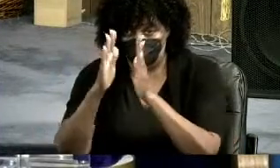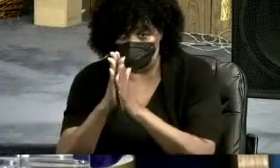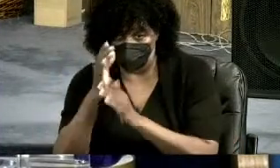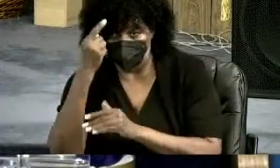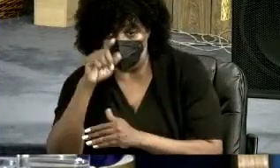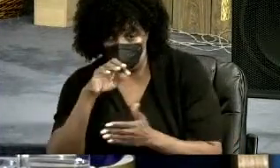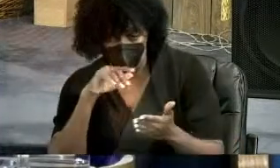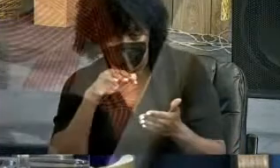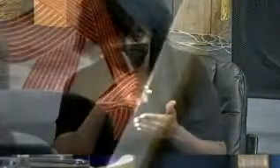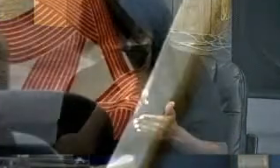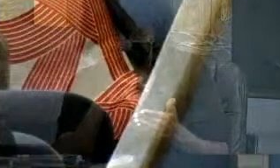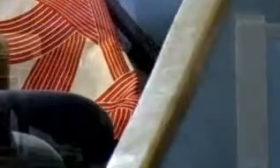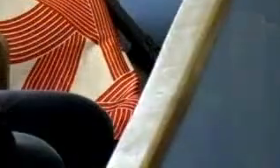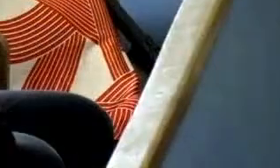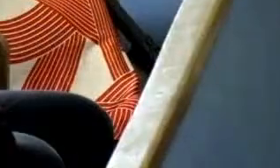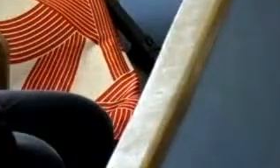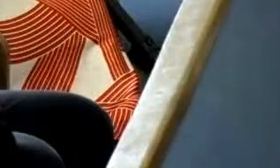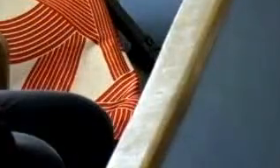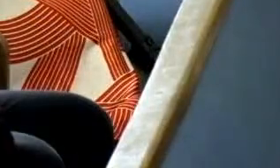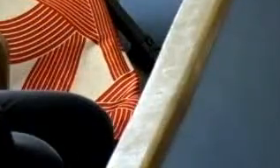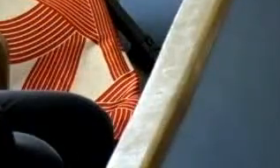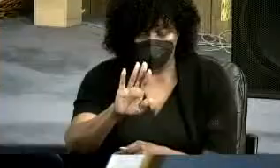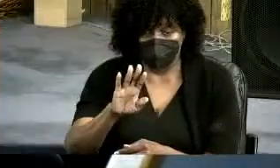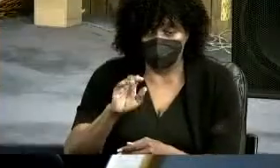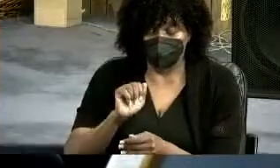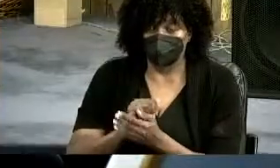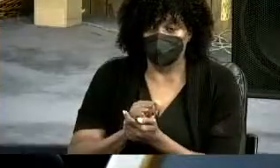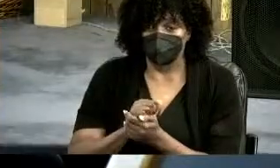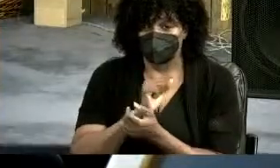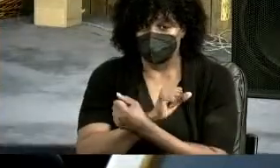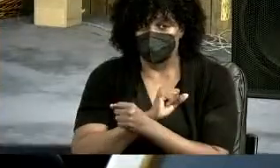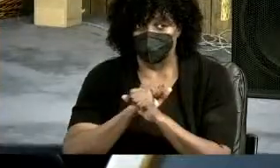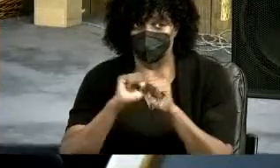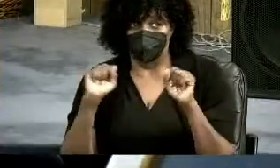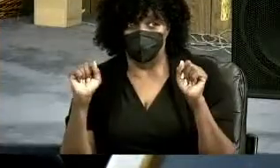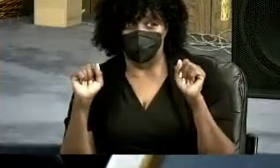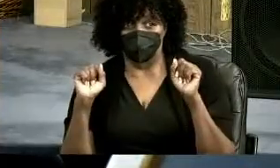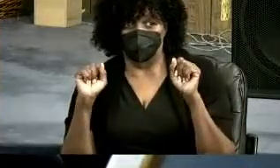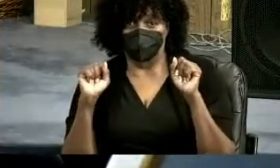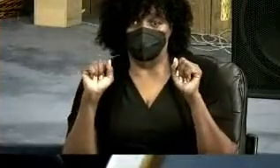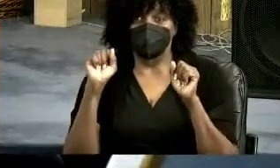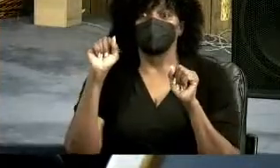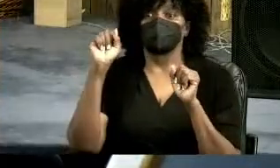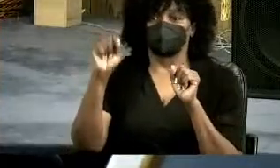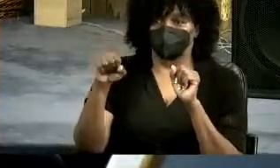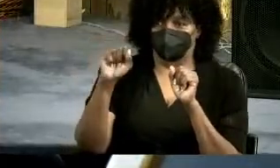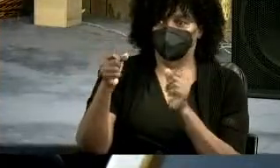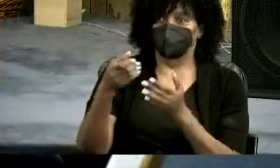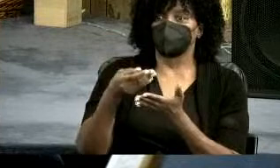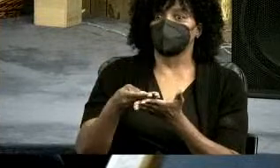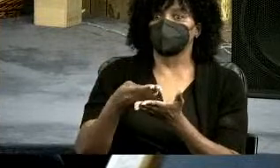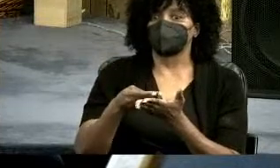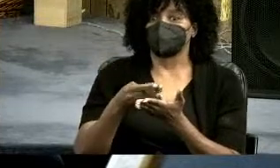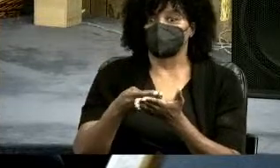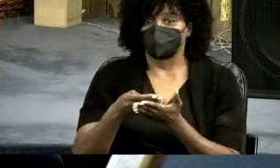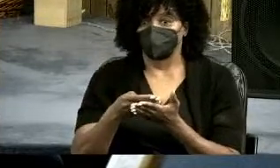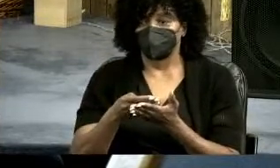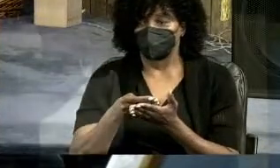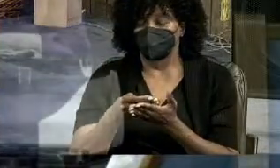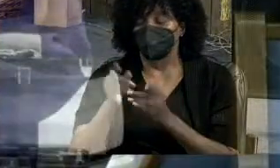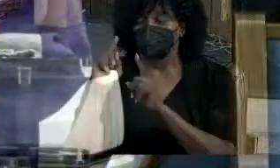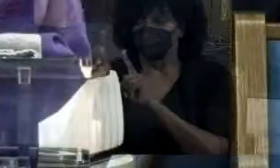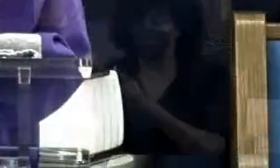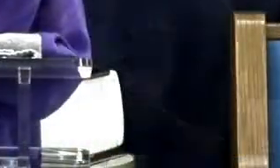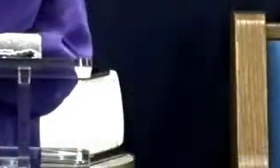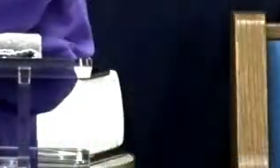studies, for your safety. And hey, the money, somebody say amen. And you ever send anybody to college, you know.